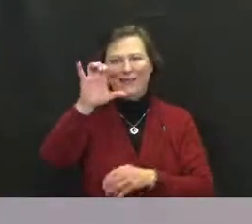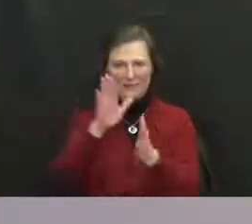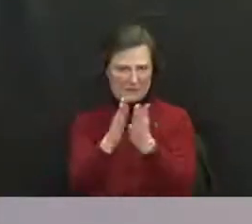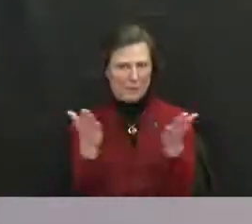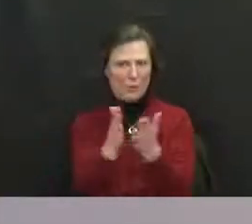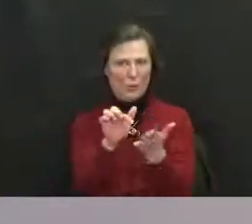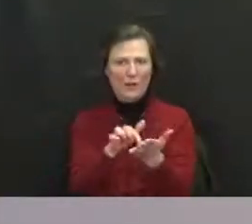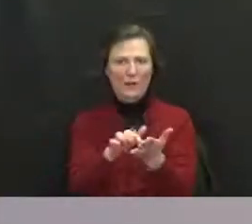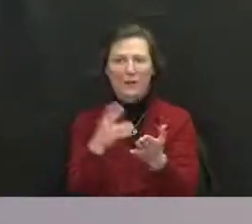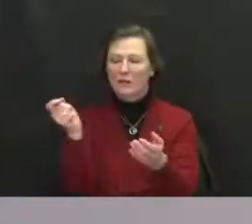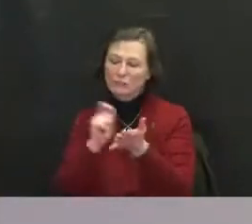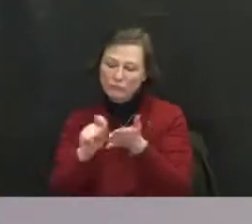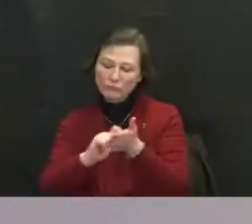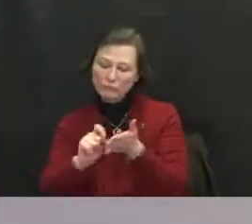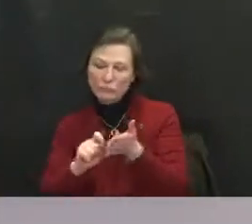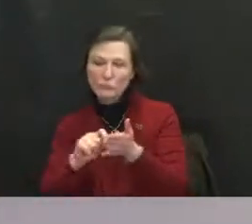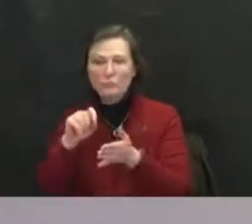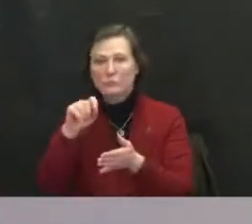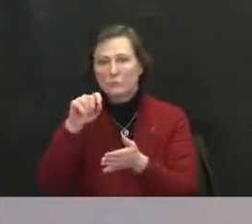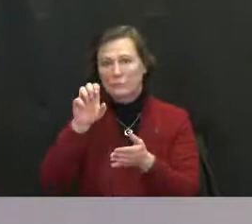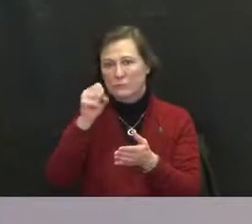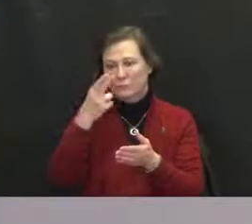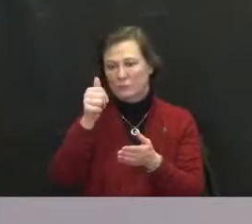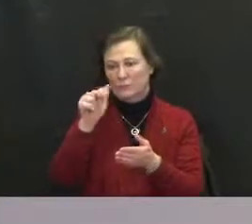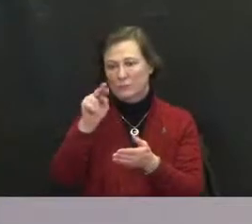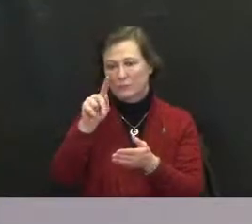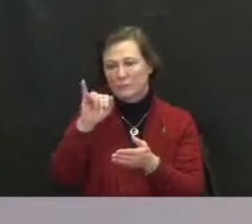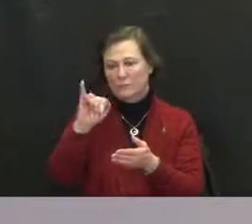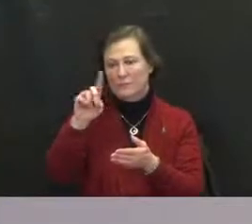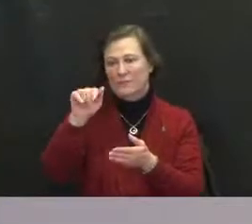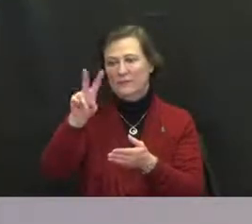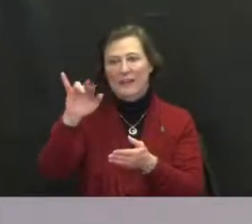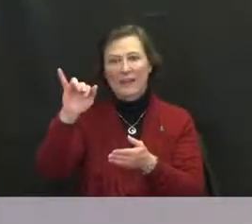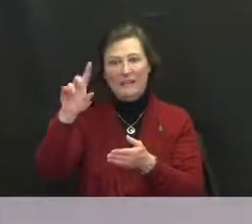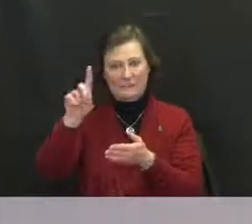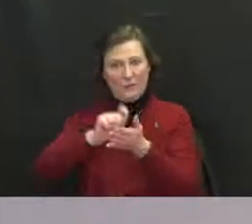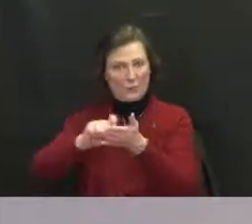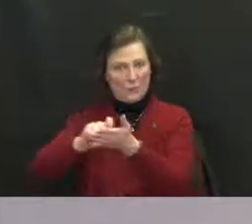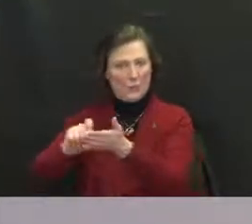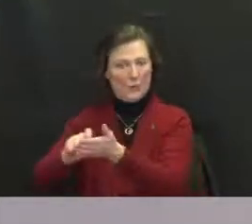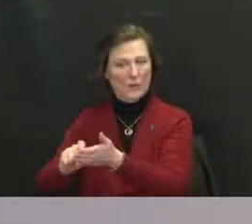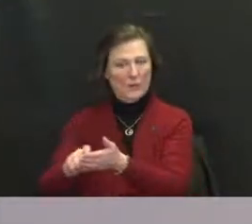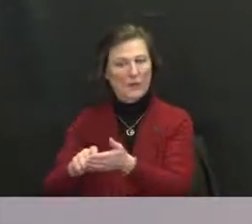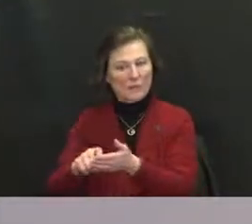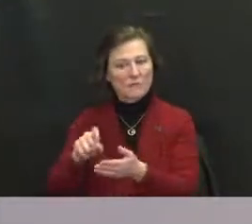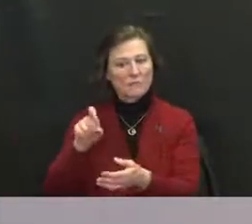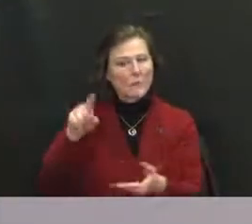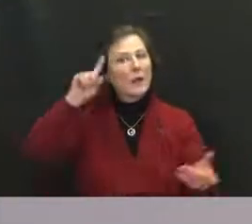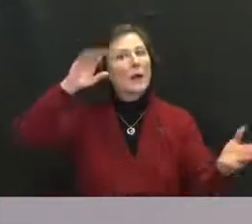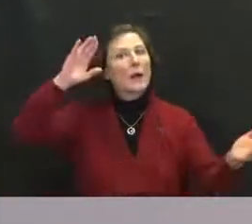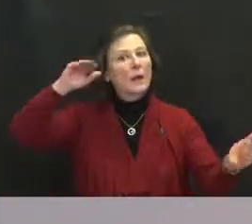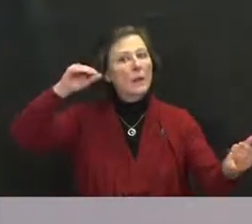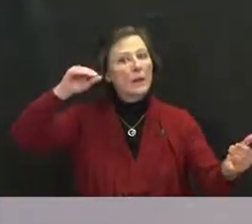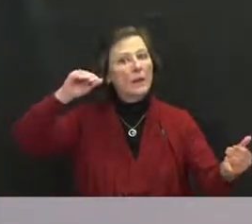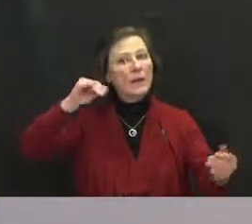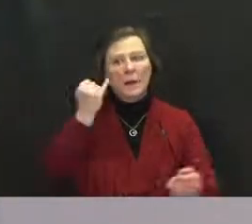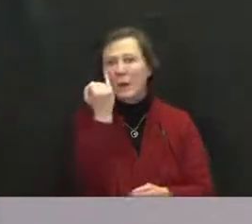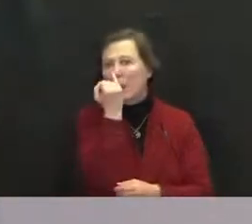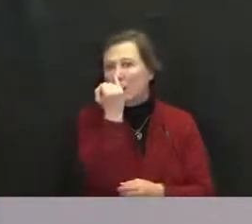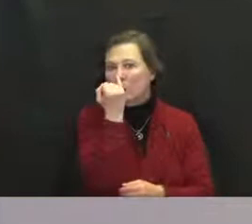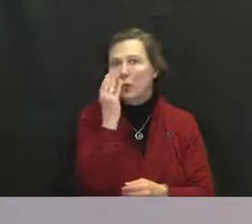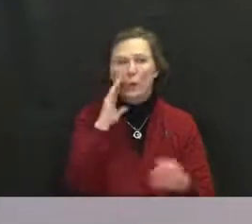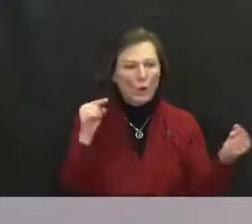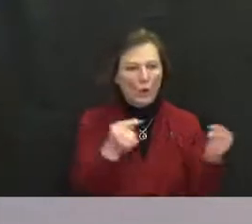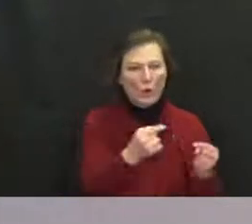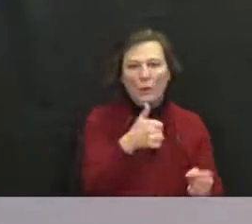writes in this book, Shantideva does, it is to be expected for the immature to harm